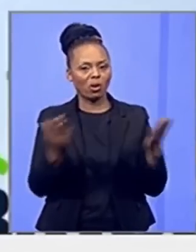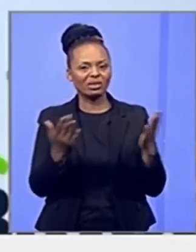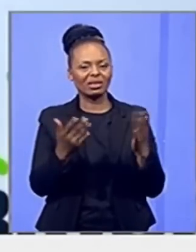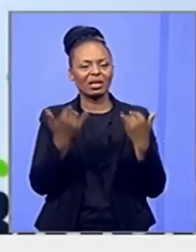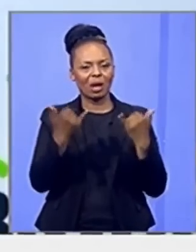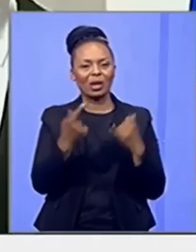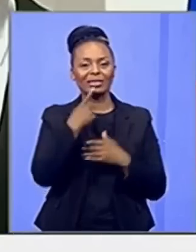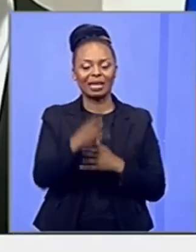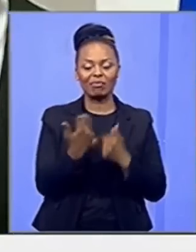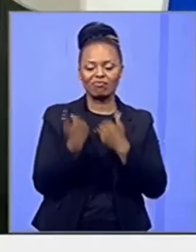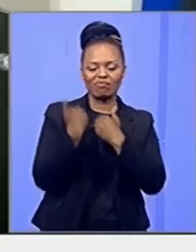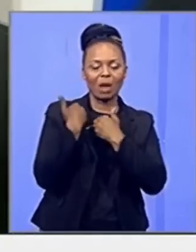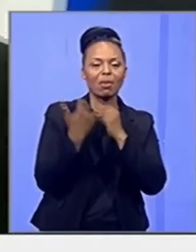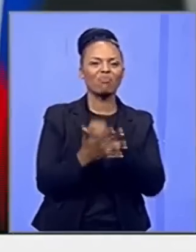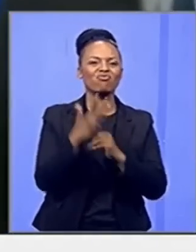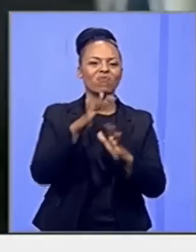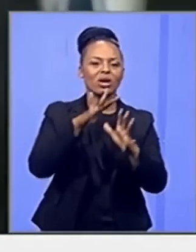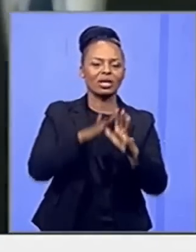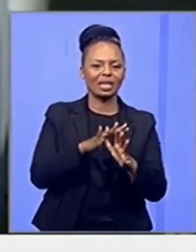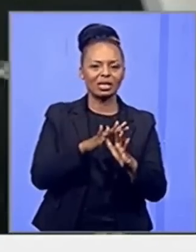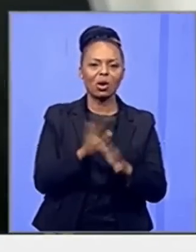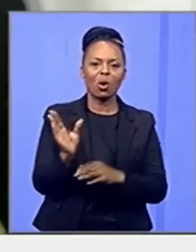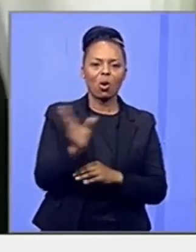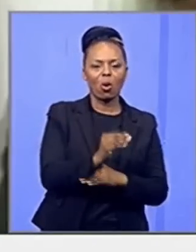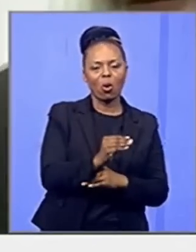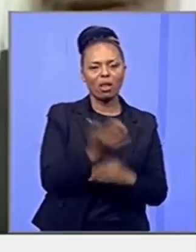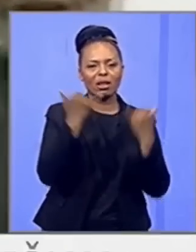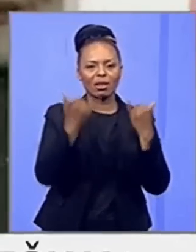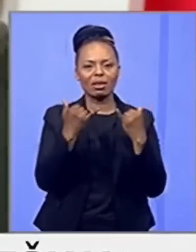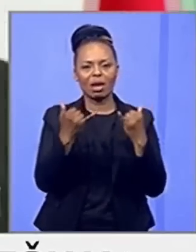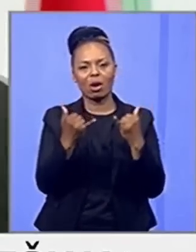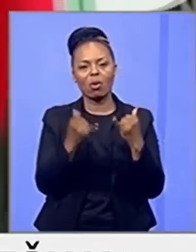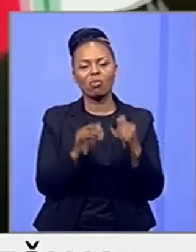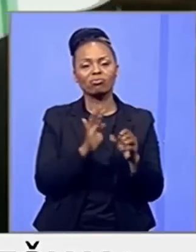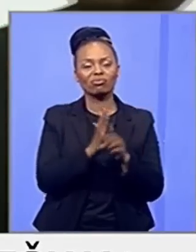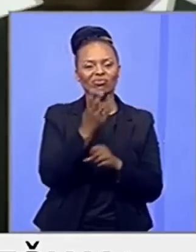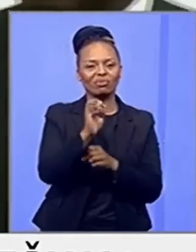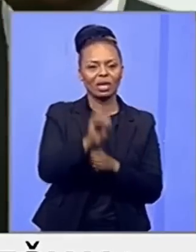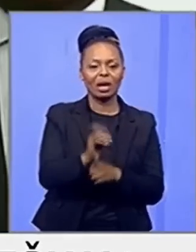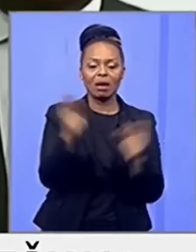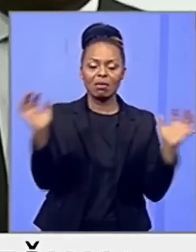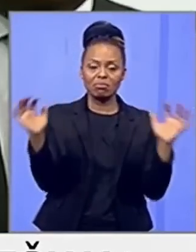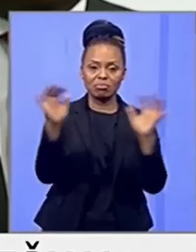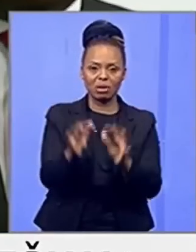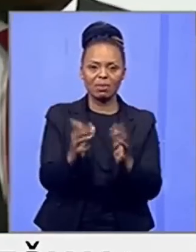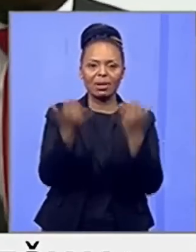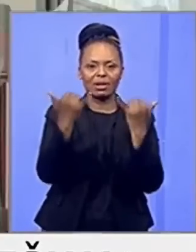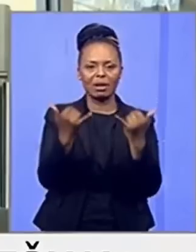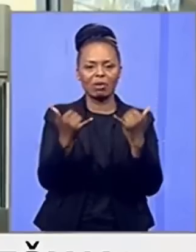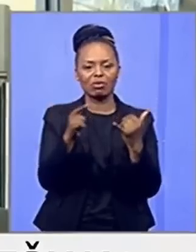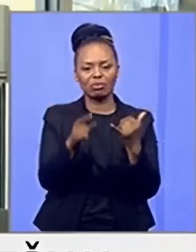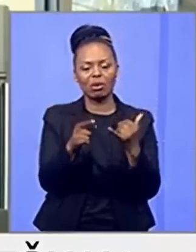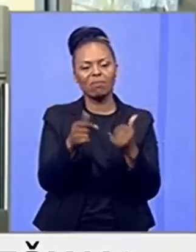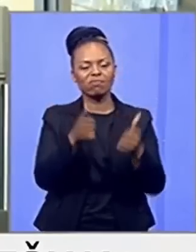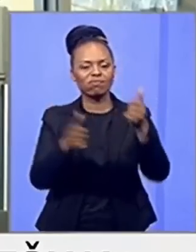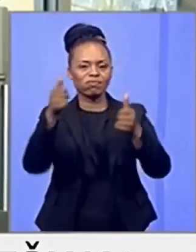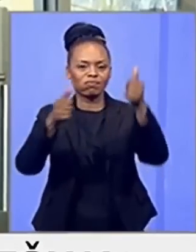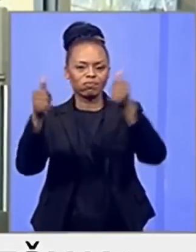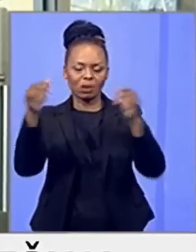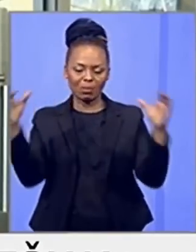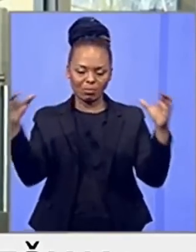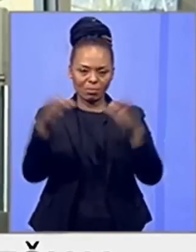e maatla. Dihlogo ka moka tša mebušo e 40 le dinaga di ya go kopana ka Johannesburg. As NatJoints,